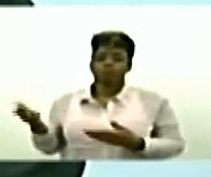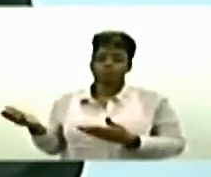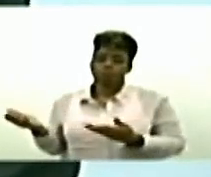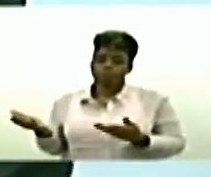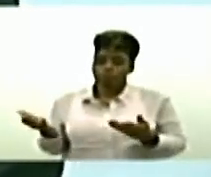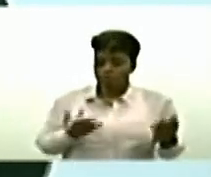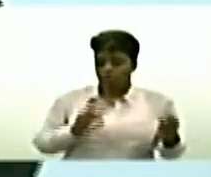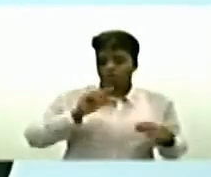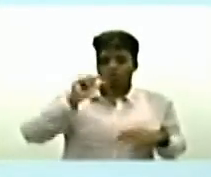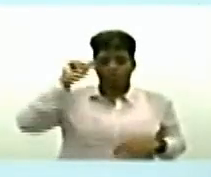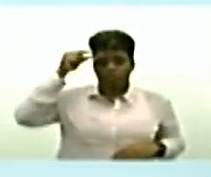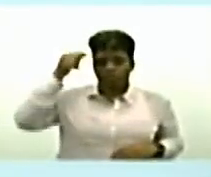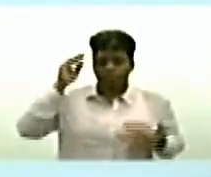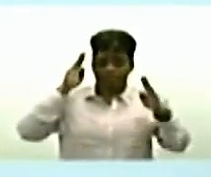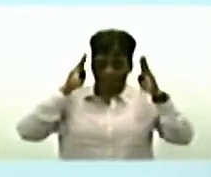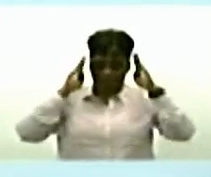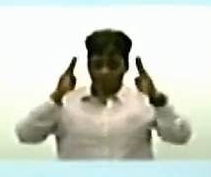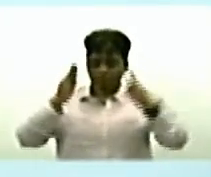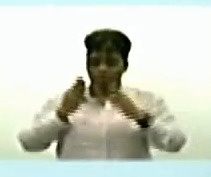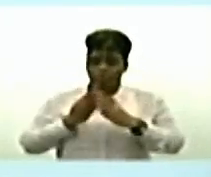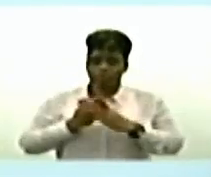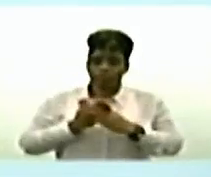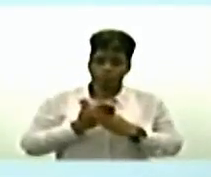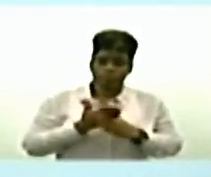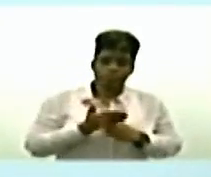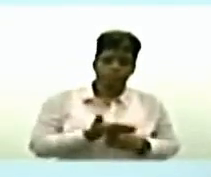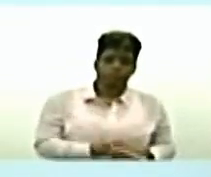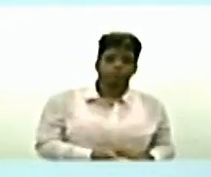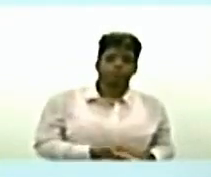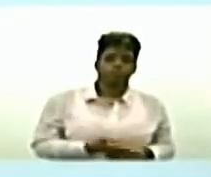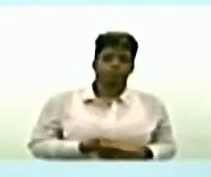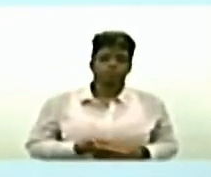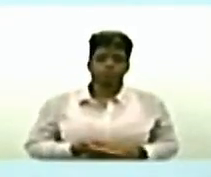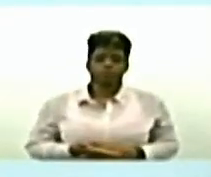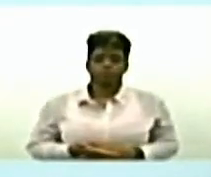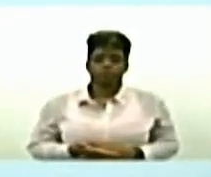government's focus through in delivering to bring